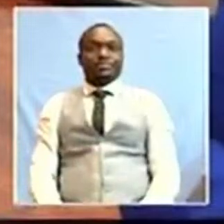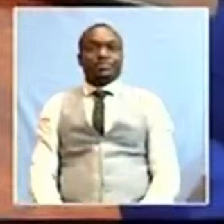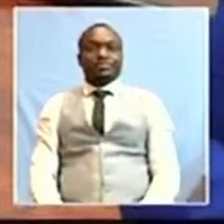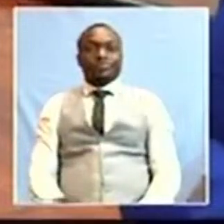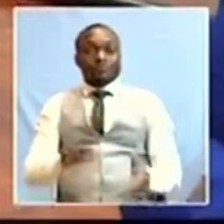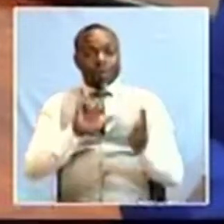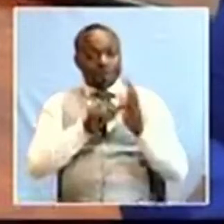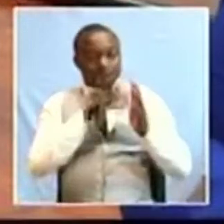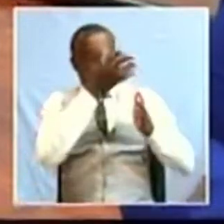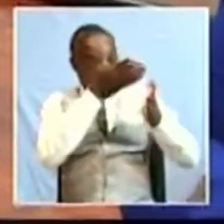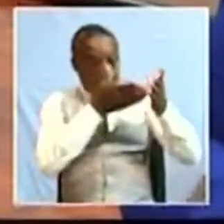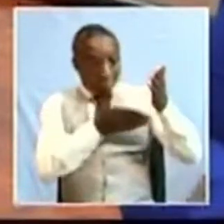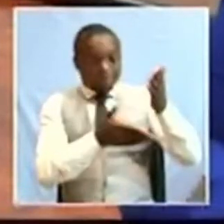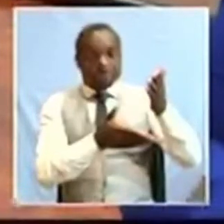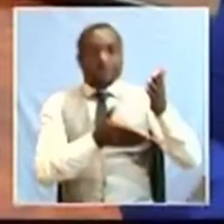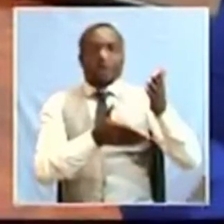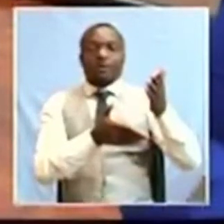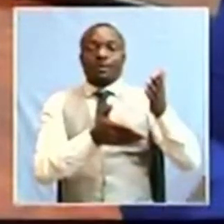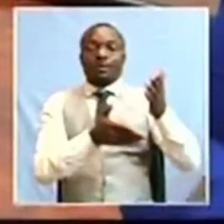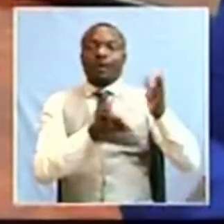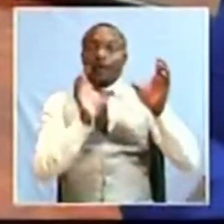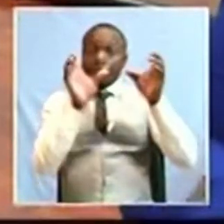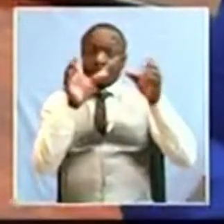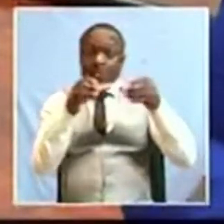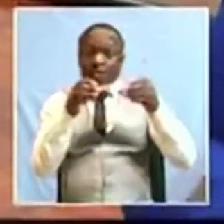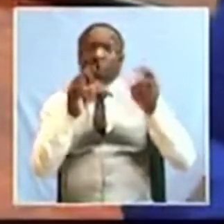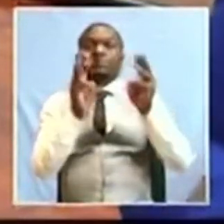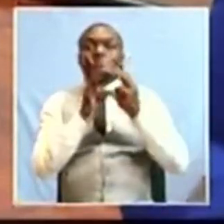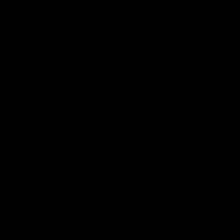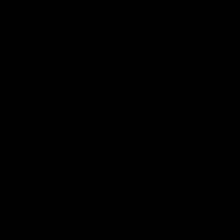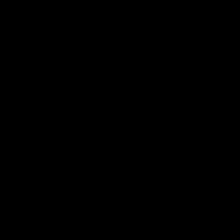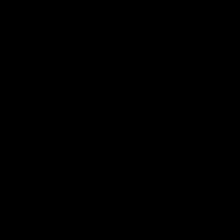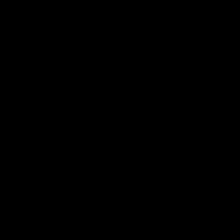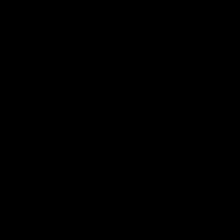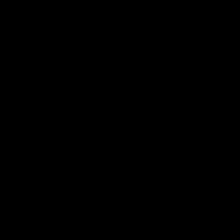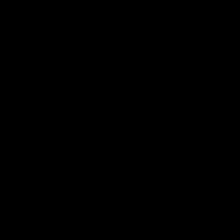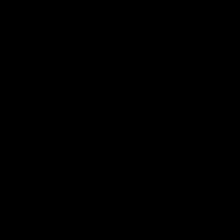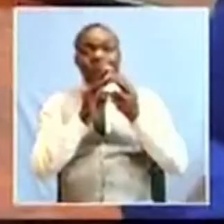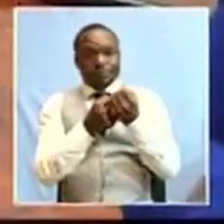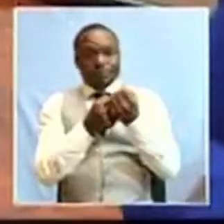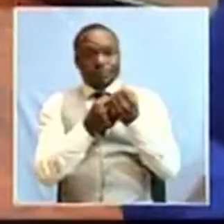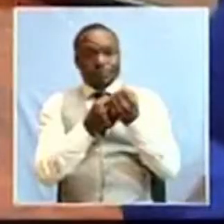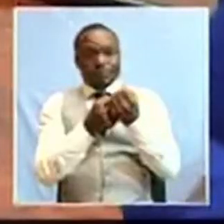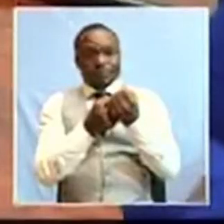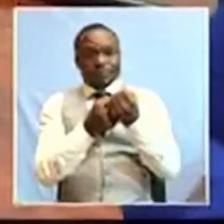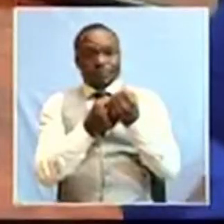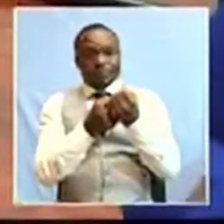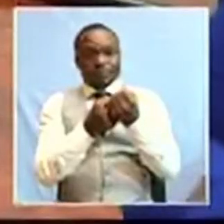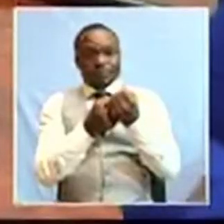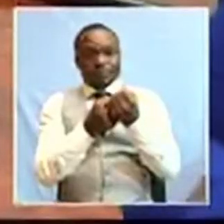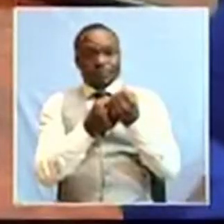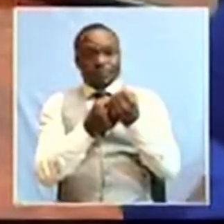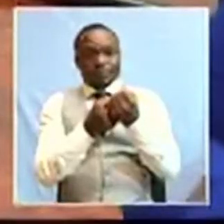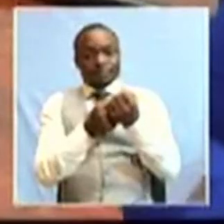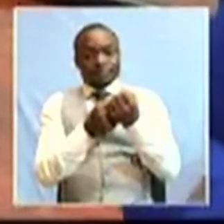Minutes of the Ordinary Council speaking to that as appendix.